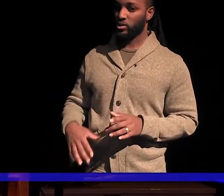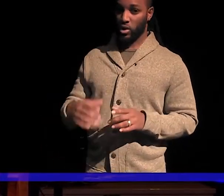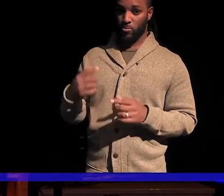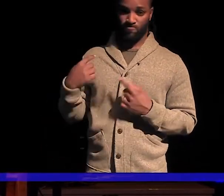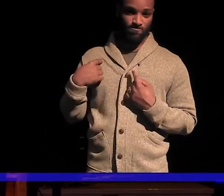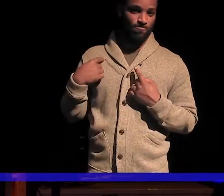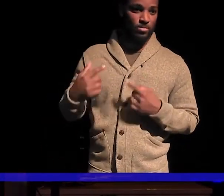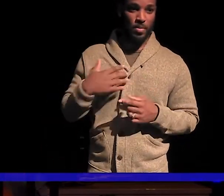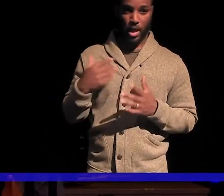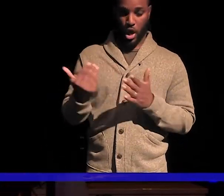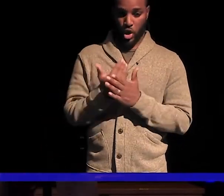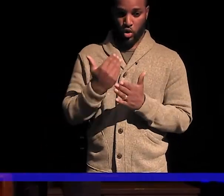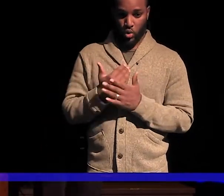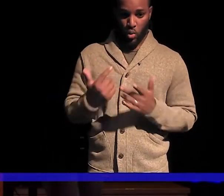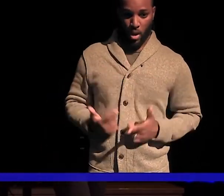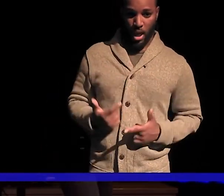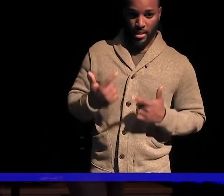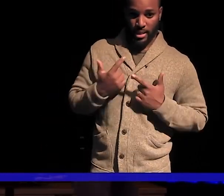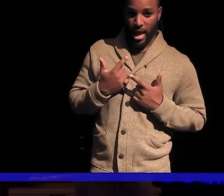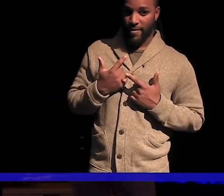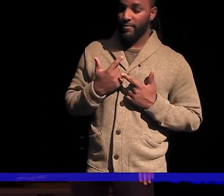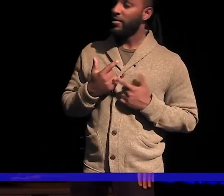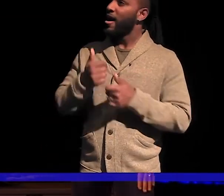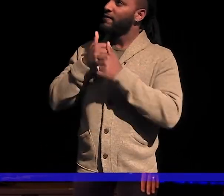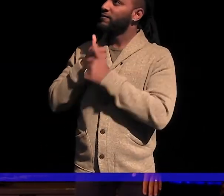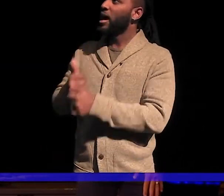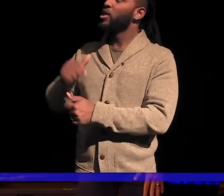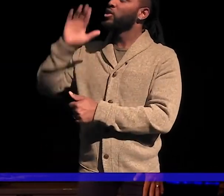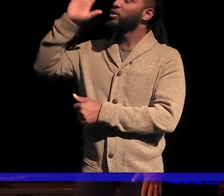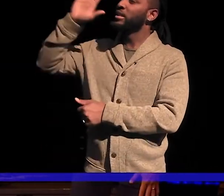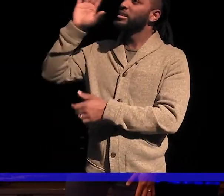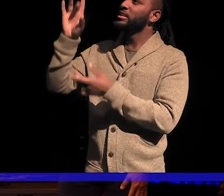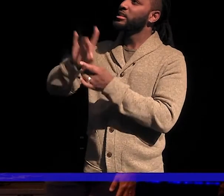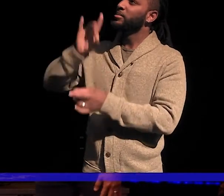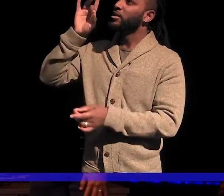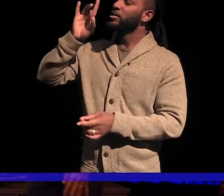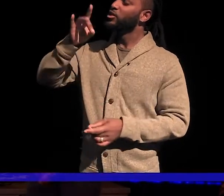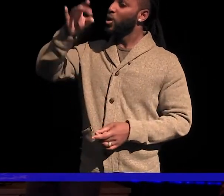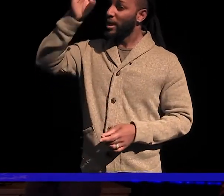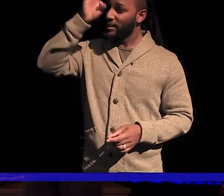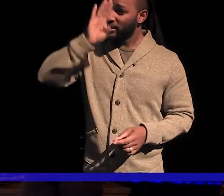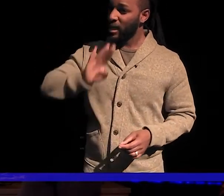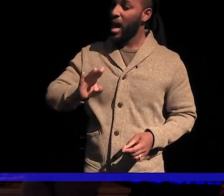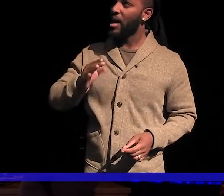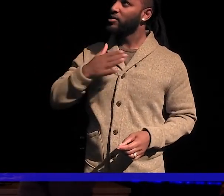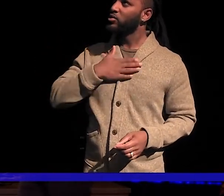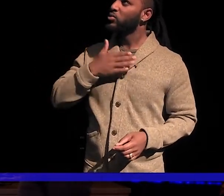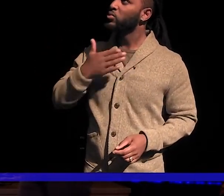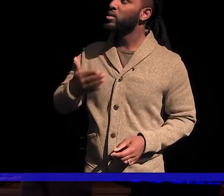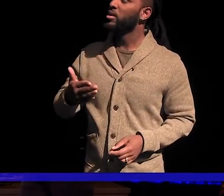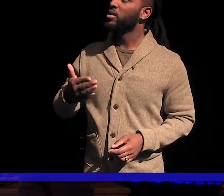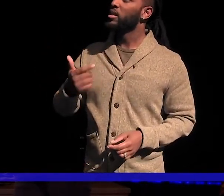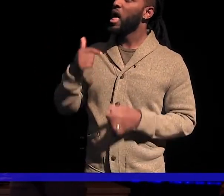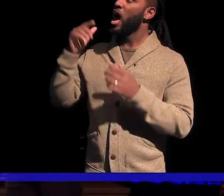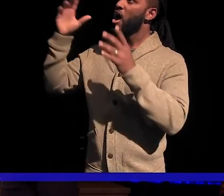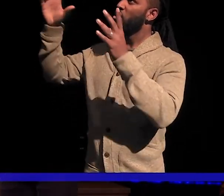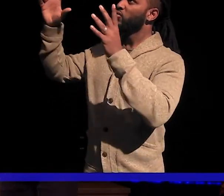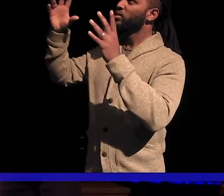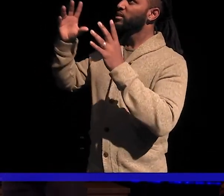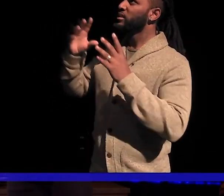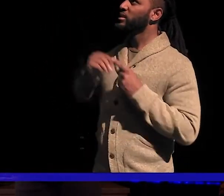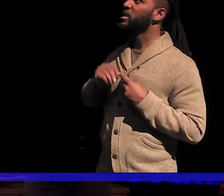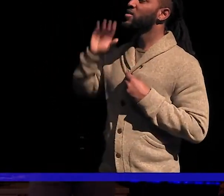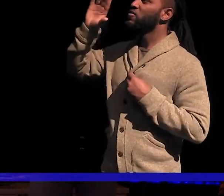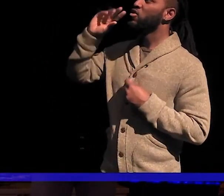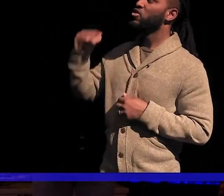live, I have lived it by the power of the Spirit. So it is God's will that we receive this enabling grace